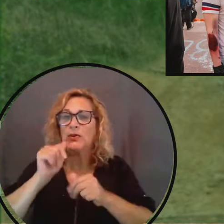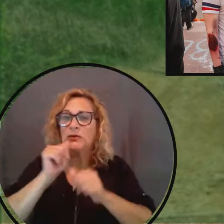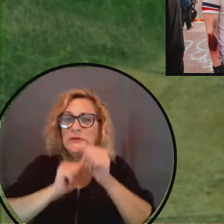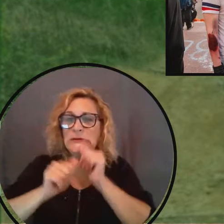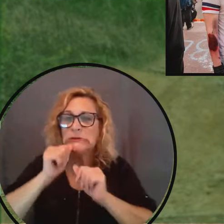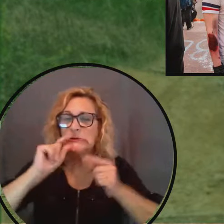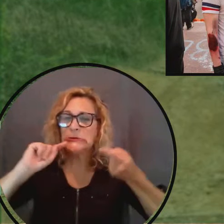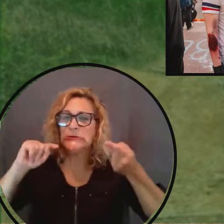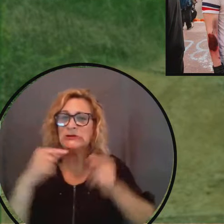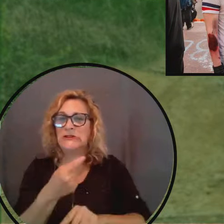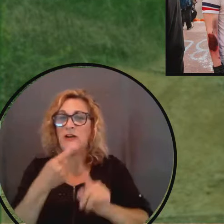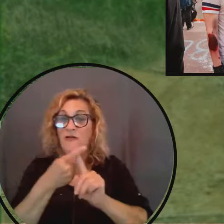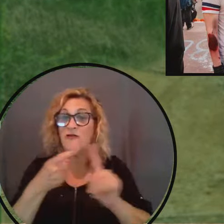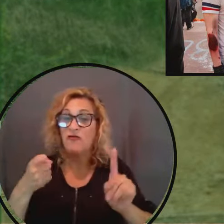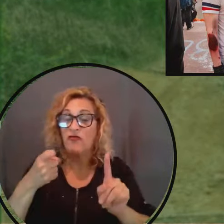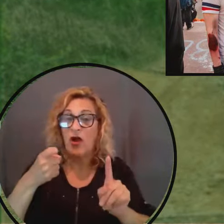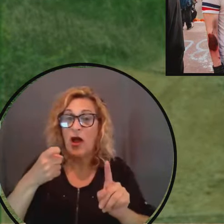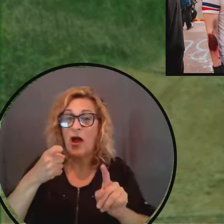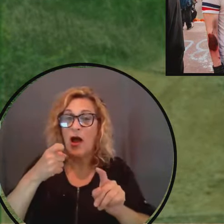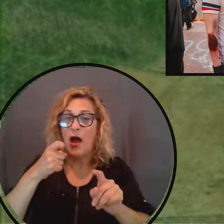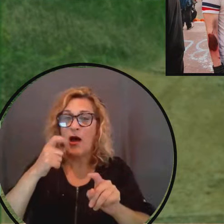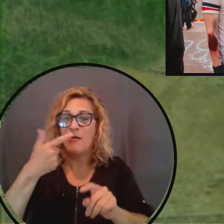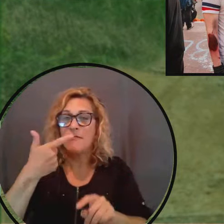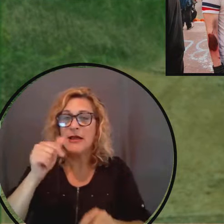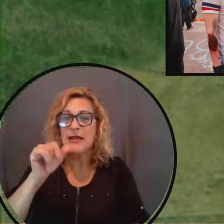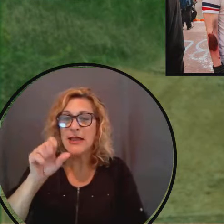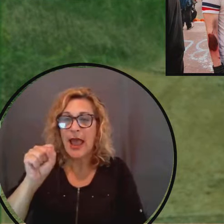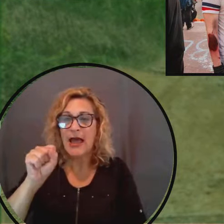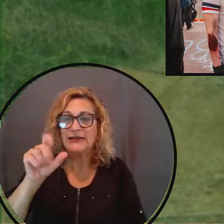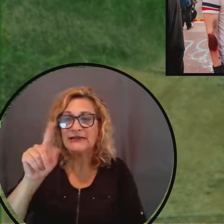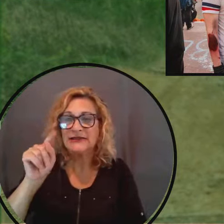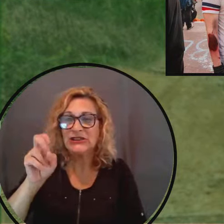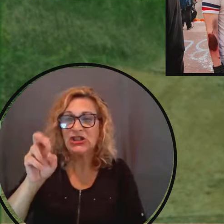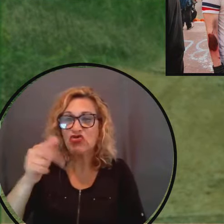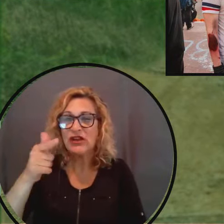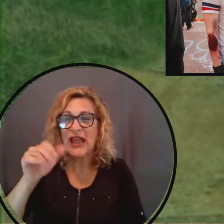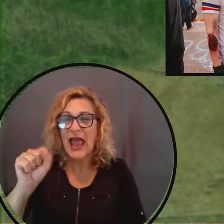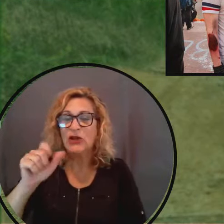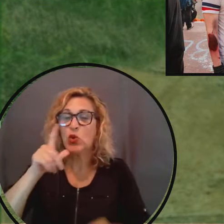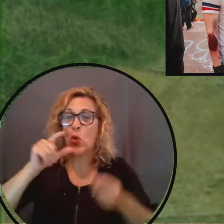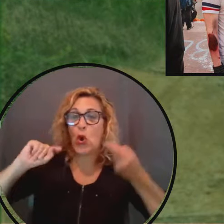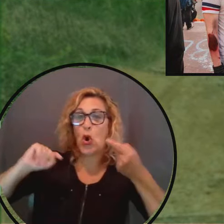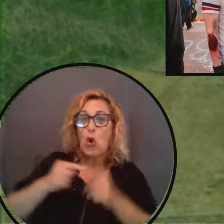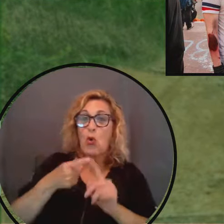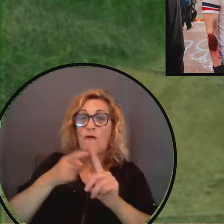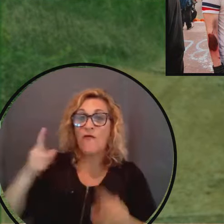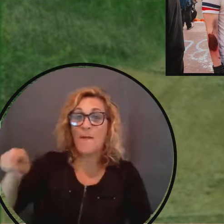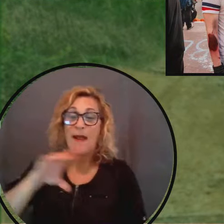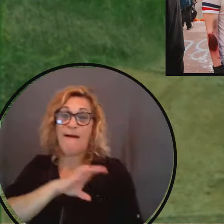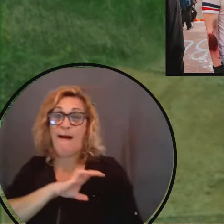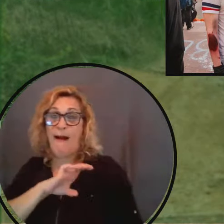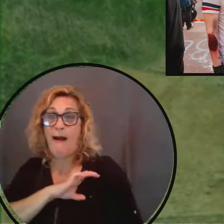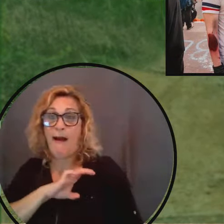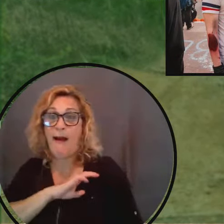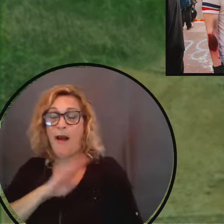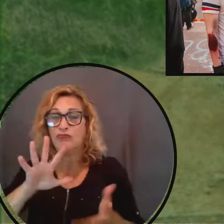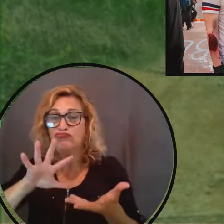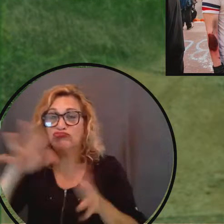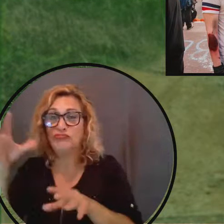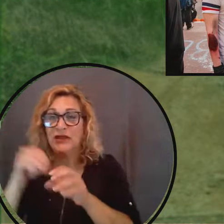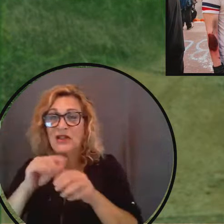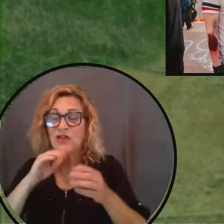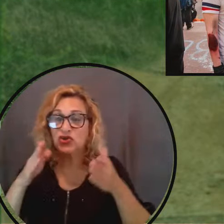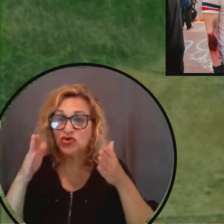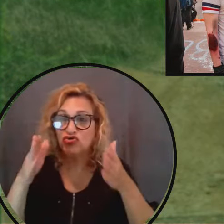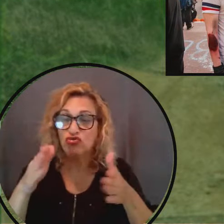cops and get attacked by fascists in the streets. A really powerful kind of mutual aid. Here's an image from Seattle and